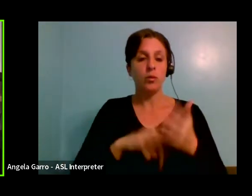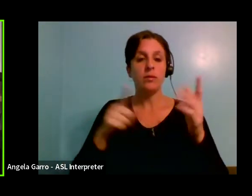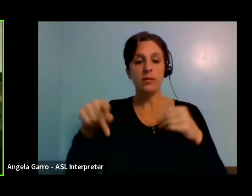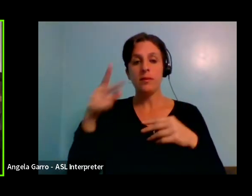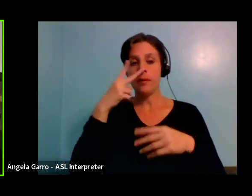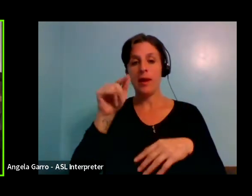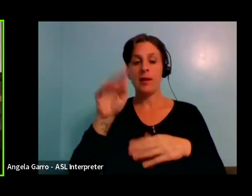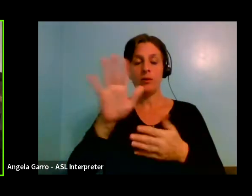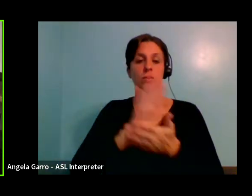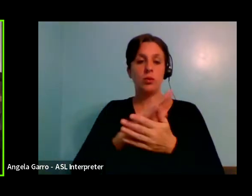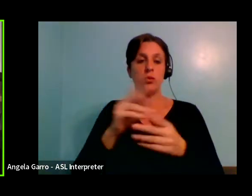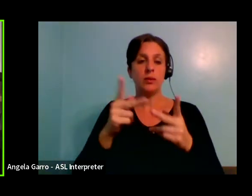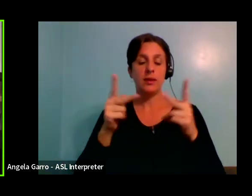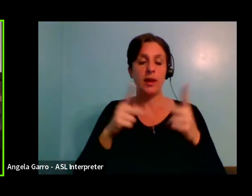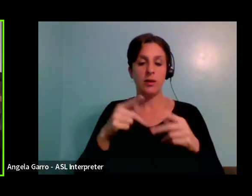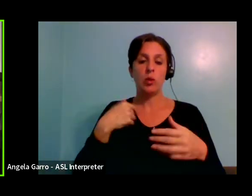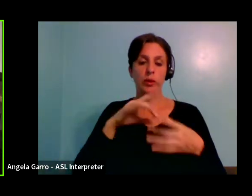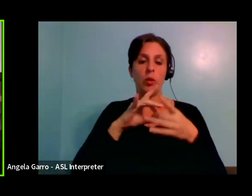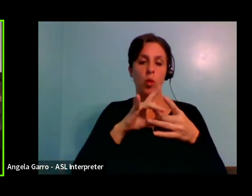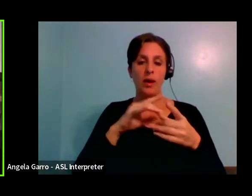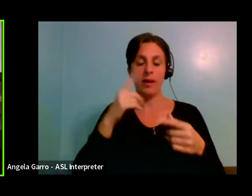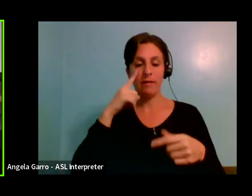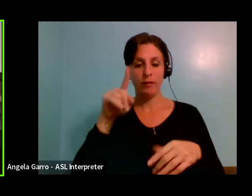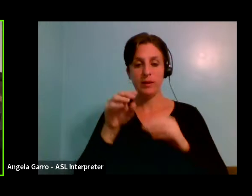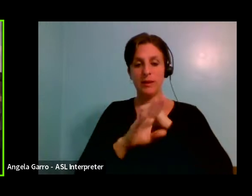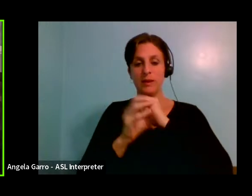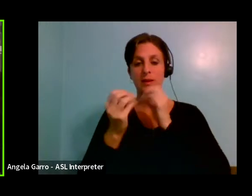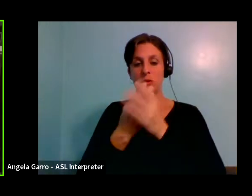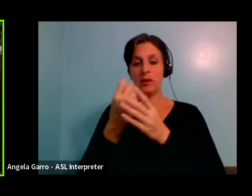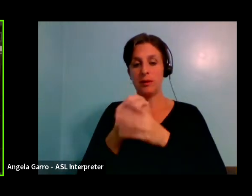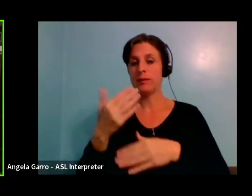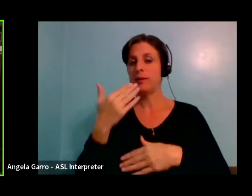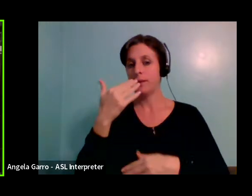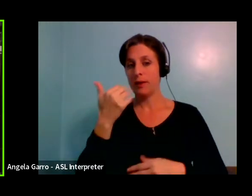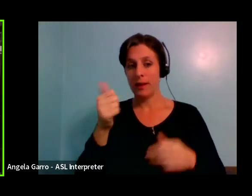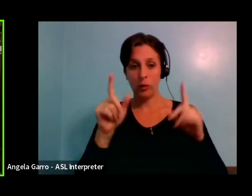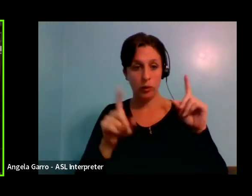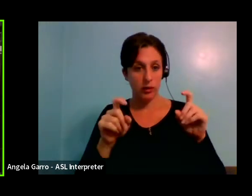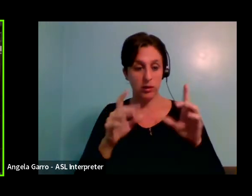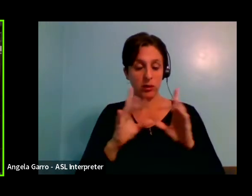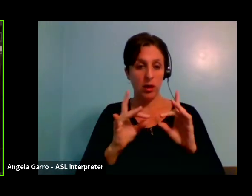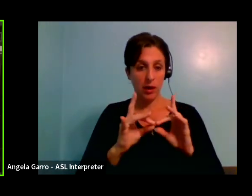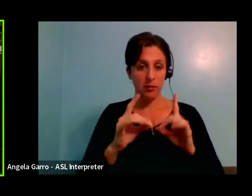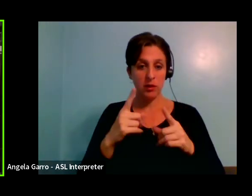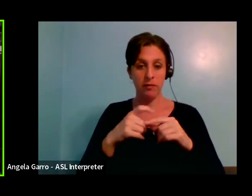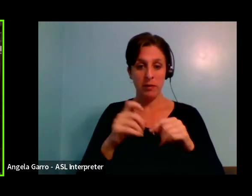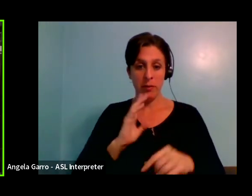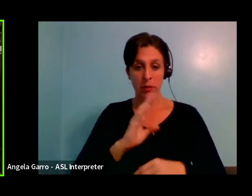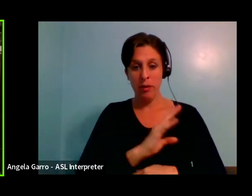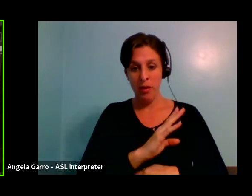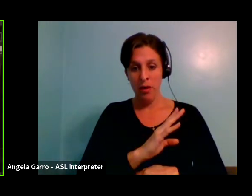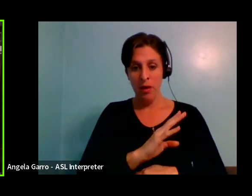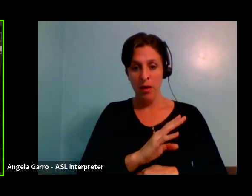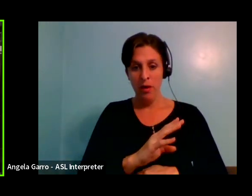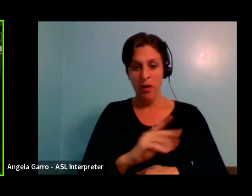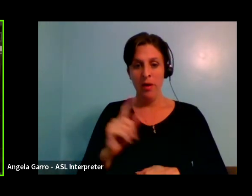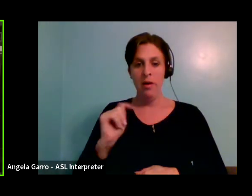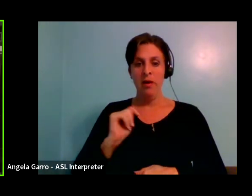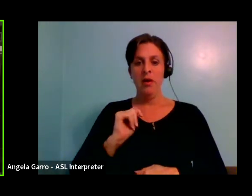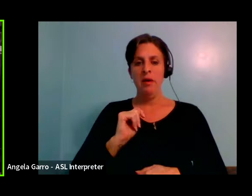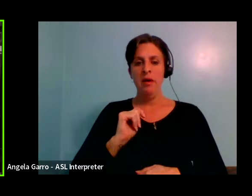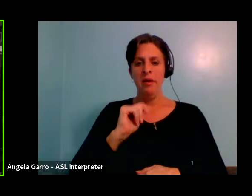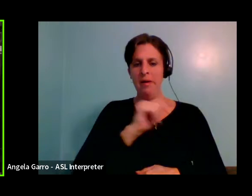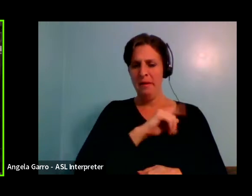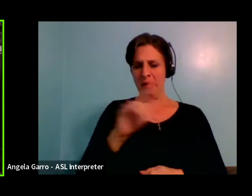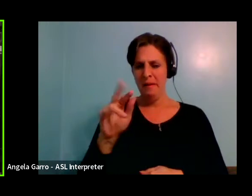So we'll be coordinating that for the spring. Thank you. Okay, any questions or comments from the board? Trustee